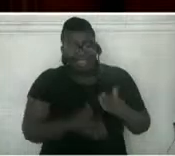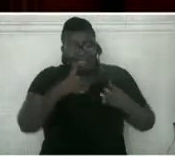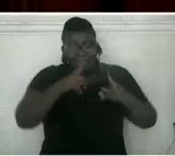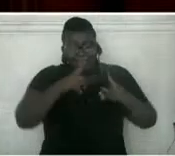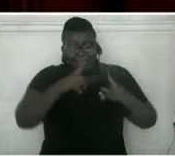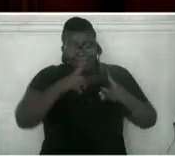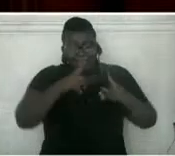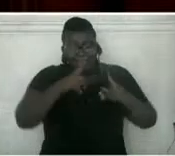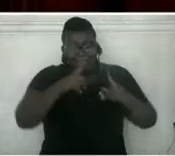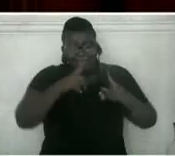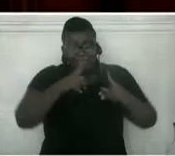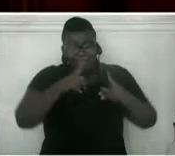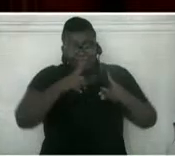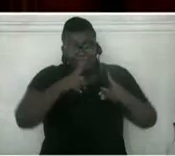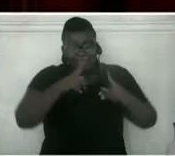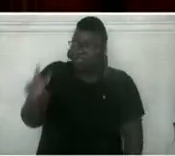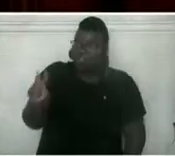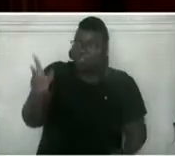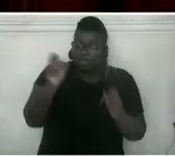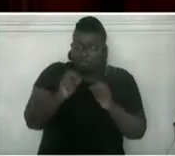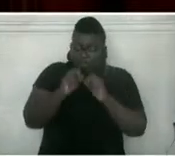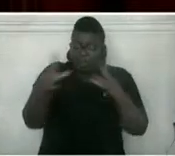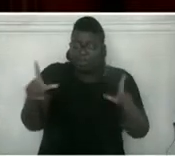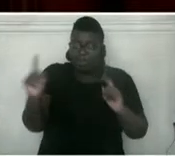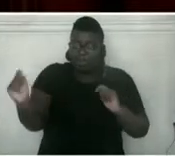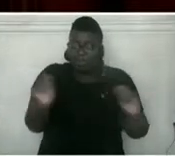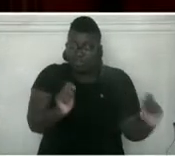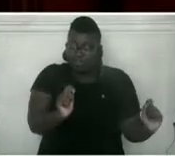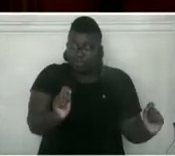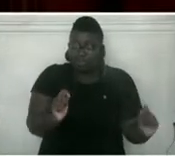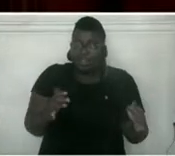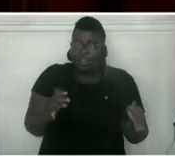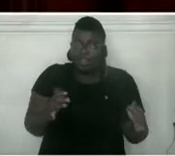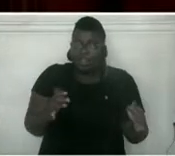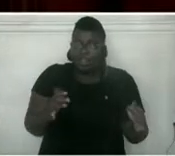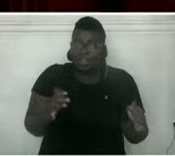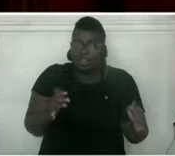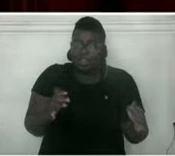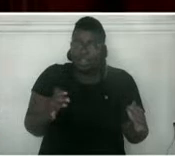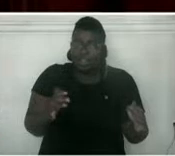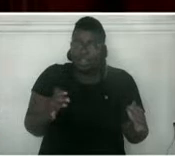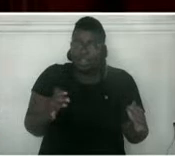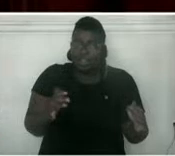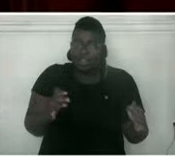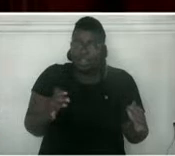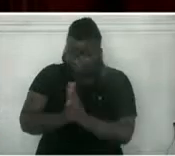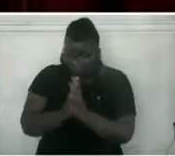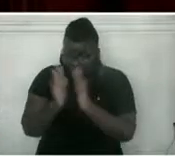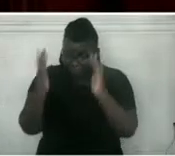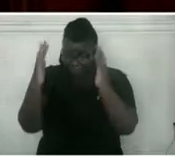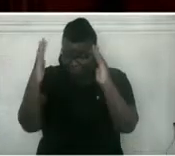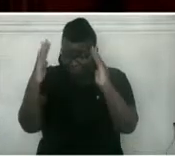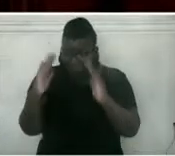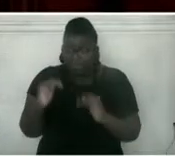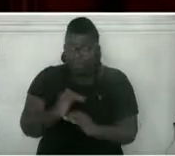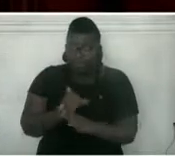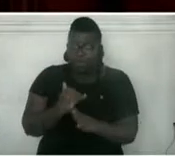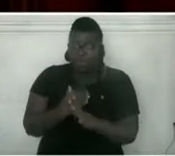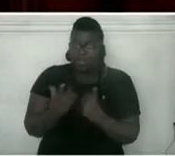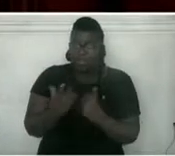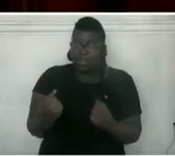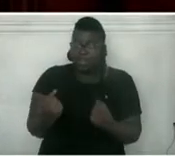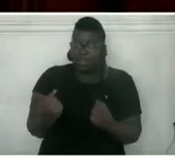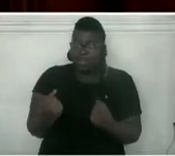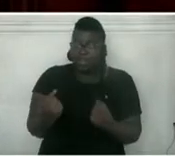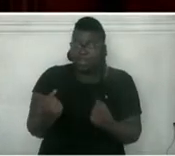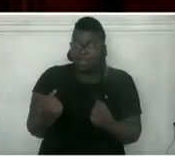public transport. Let us take this opportunity to commend the work done by the late